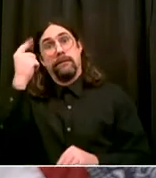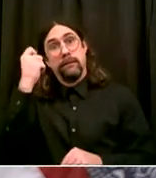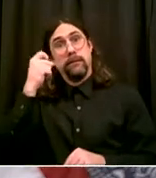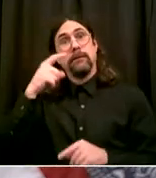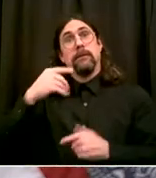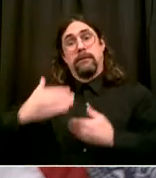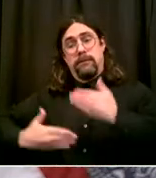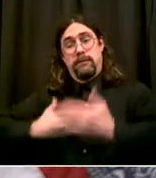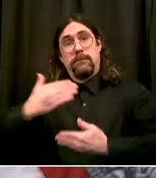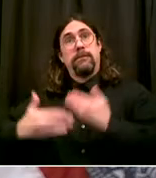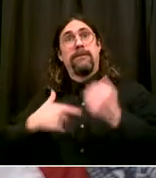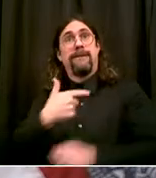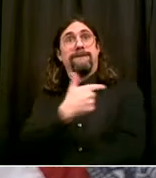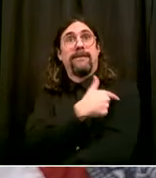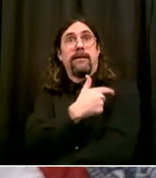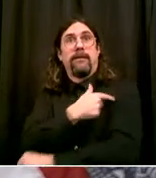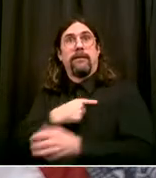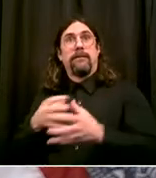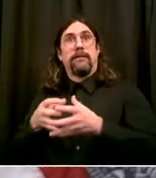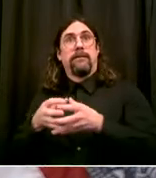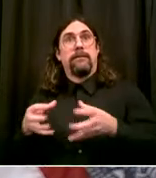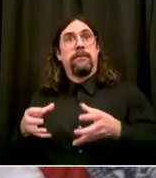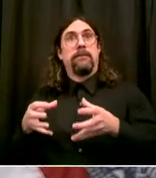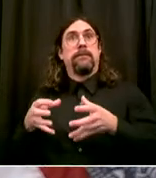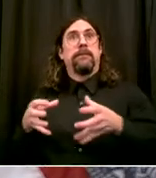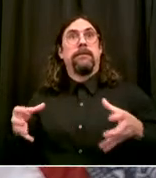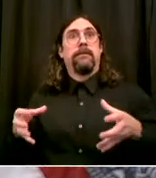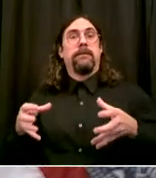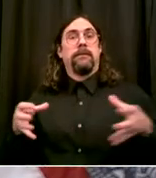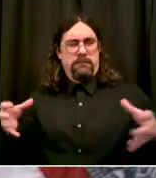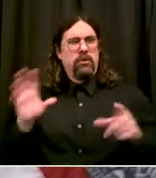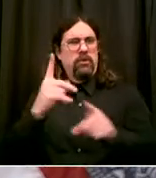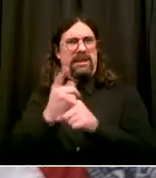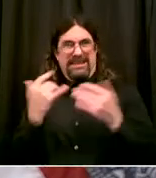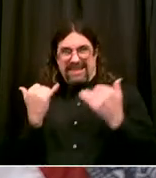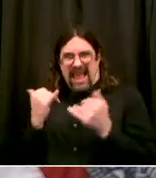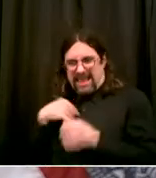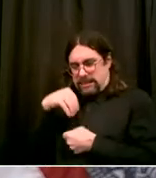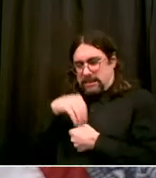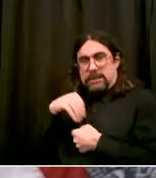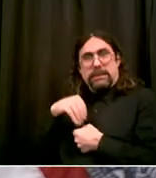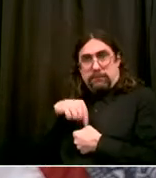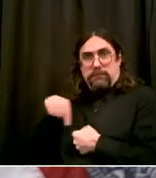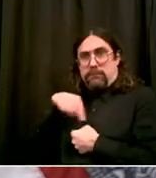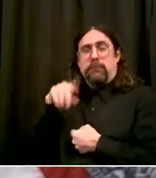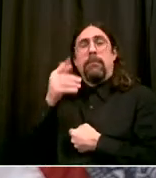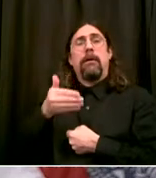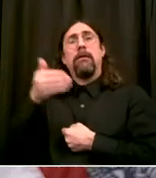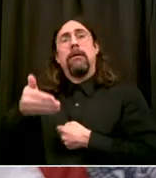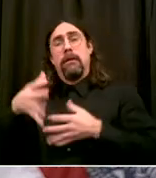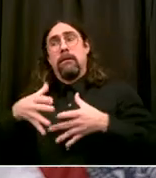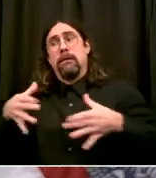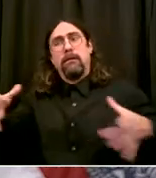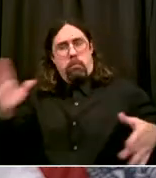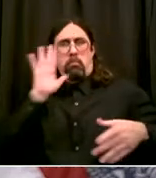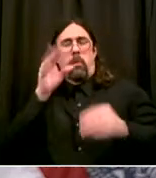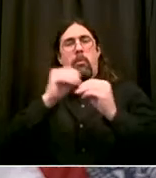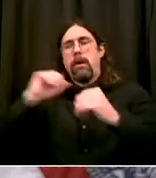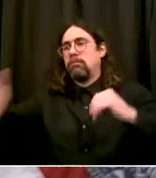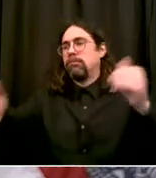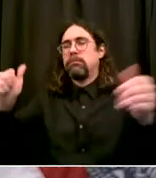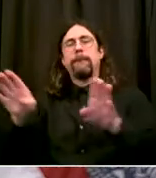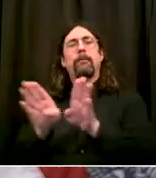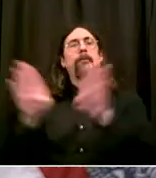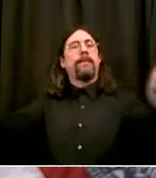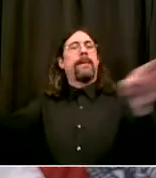do it in a way that works. And, you know, think about schools are in every community, for example. If what we need